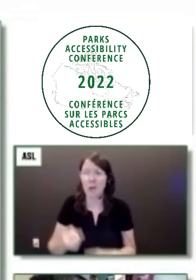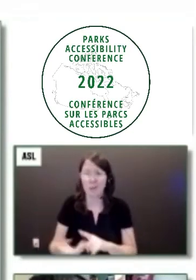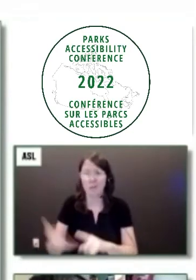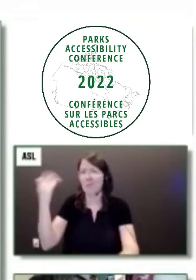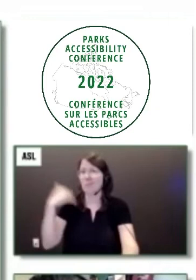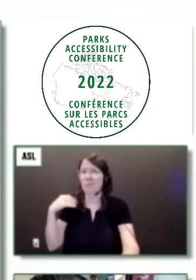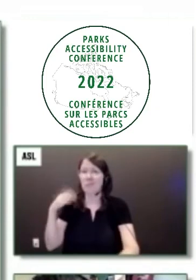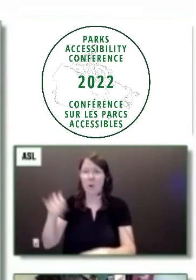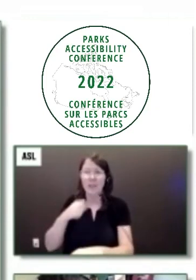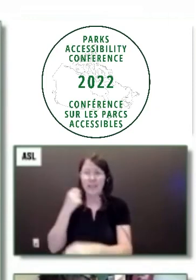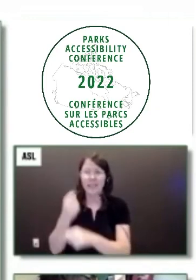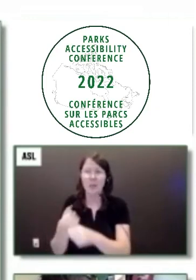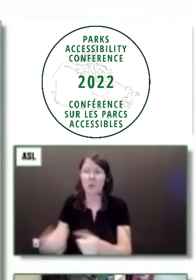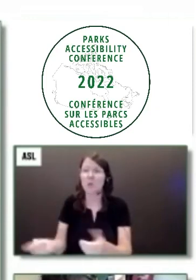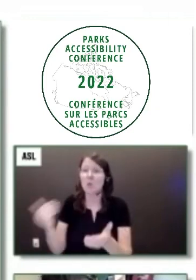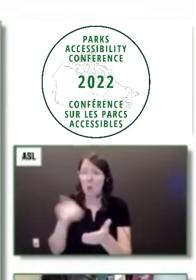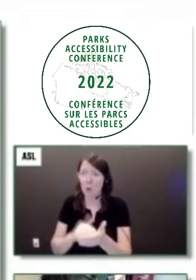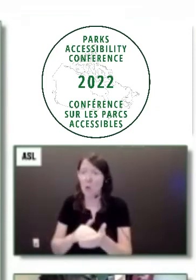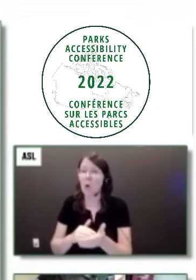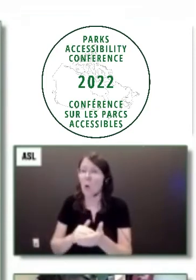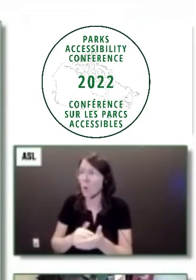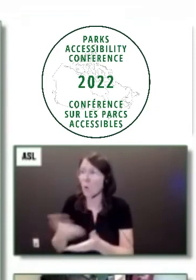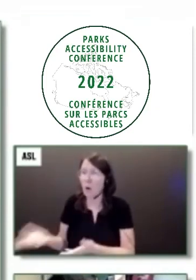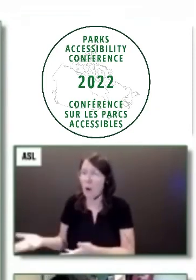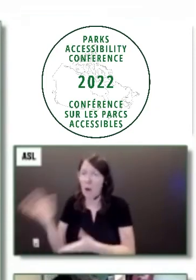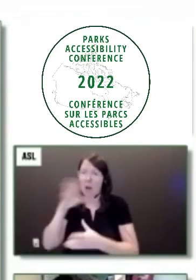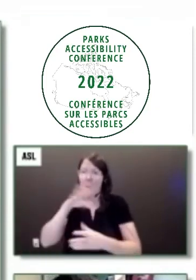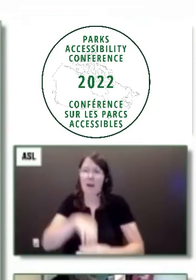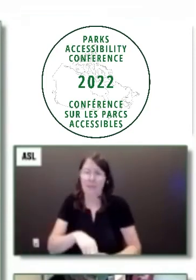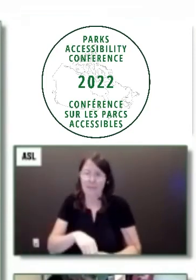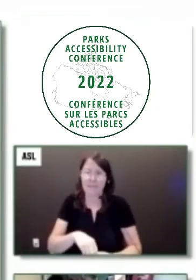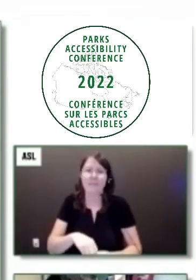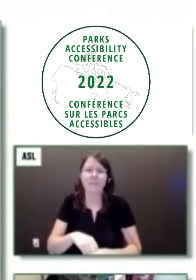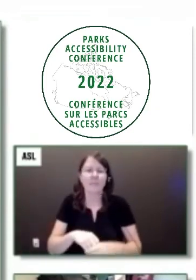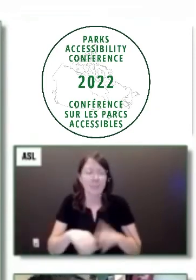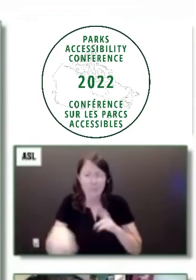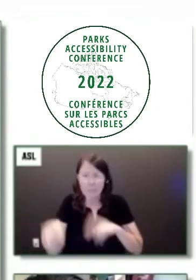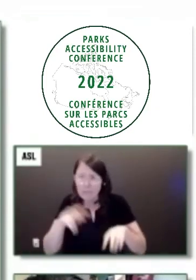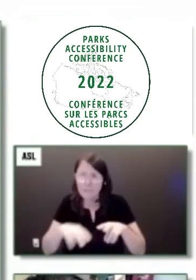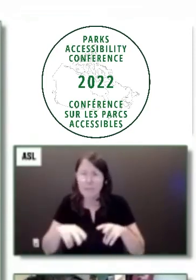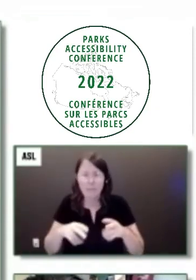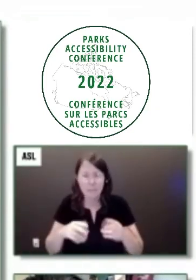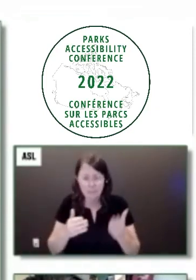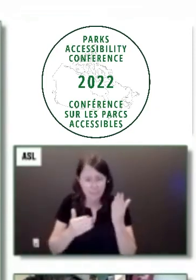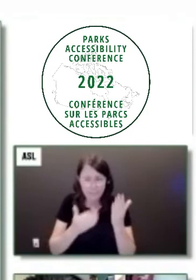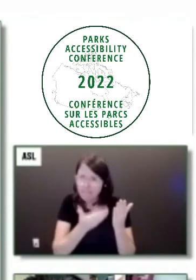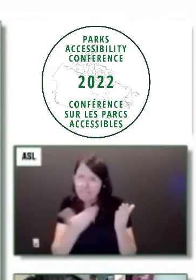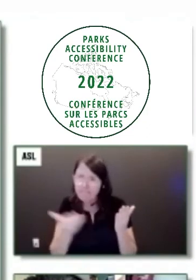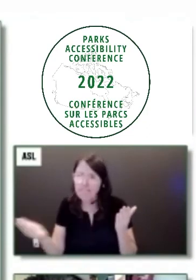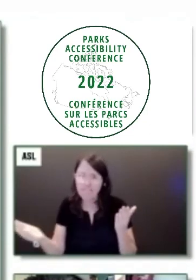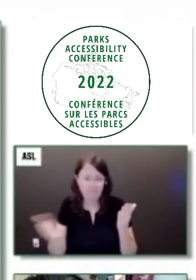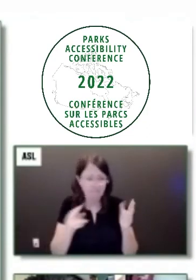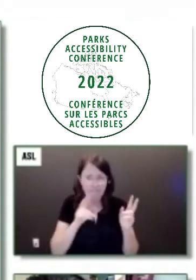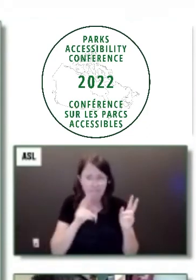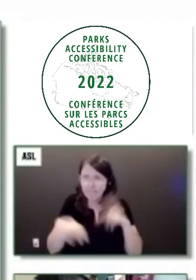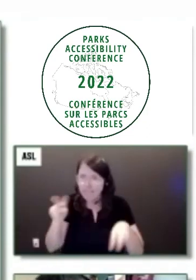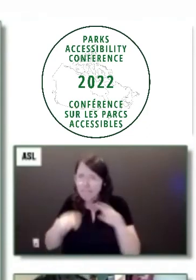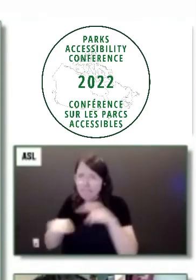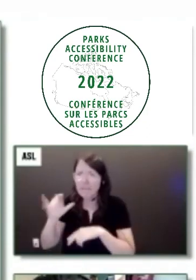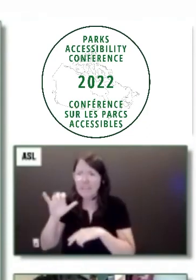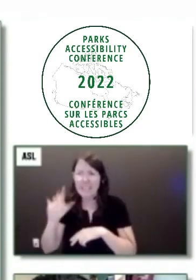back at the literature to see what we might have learned about accessibility in the context of nature-based spaces in rural and remote